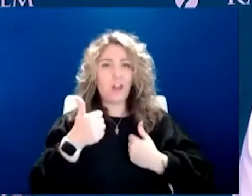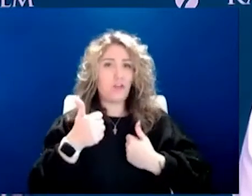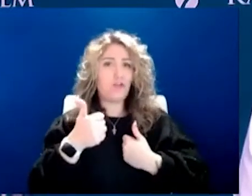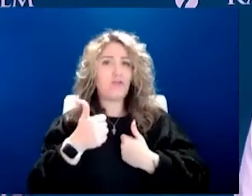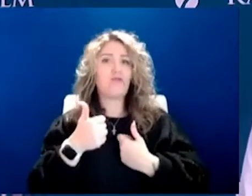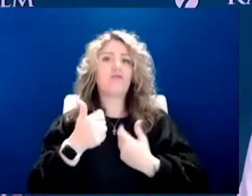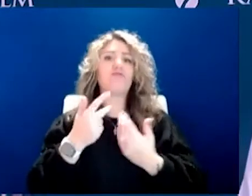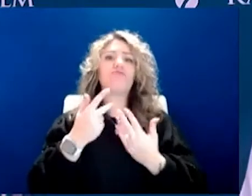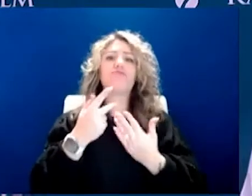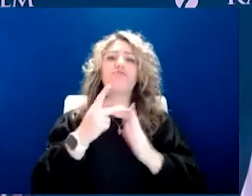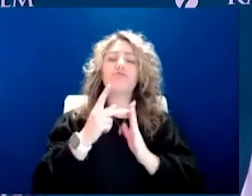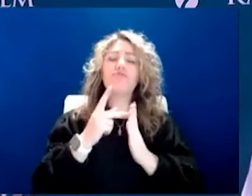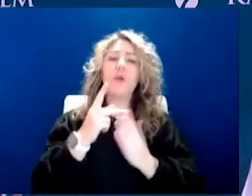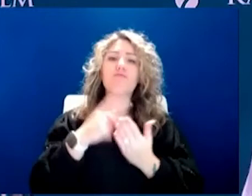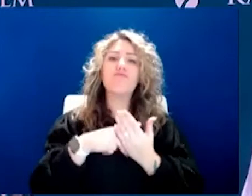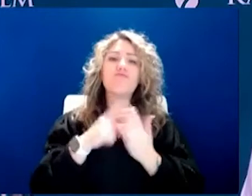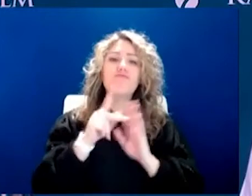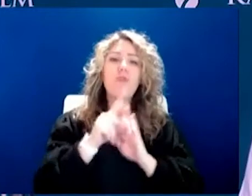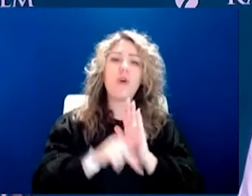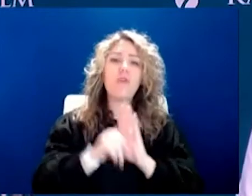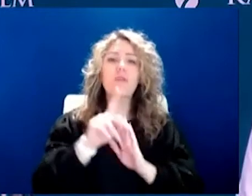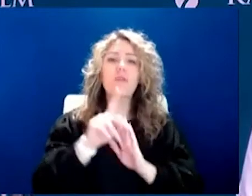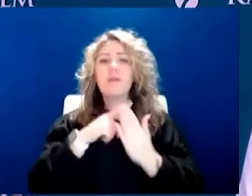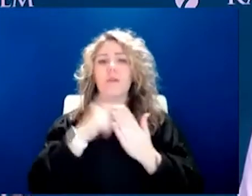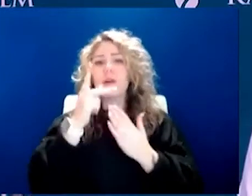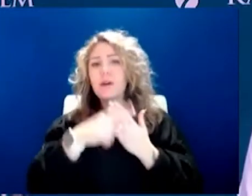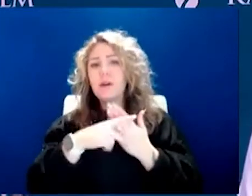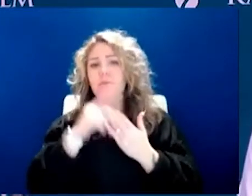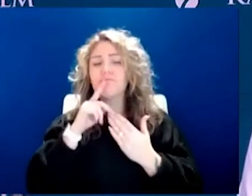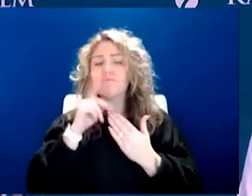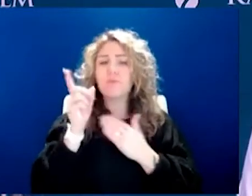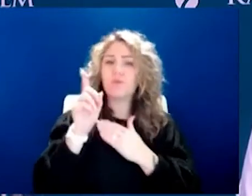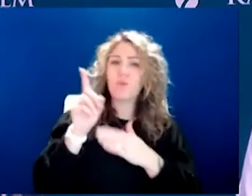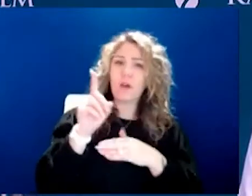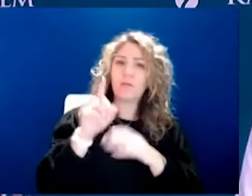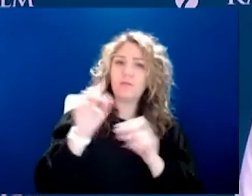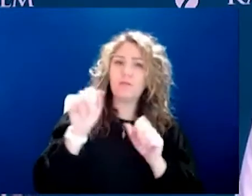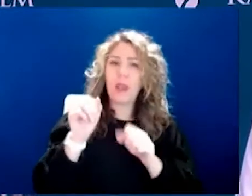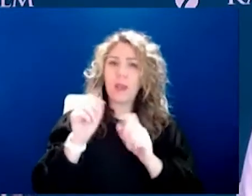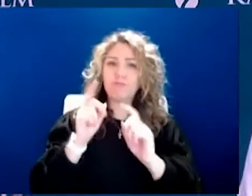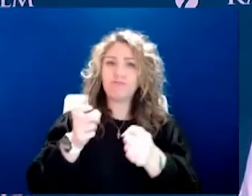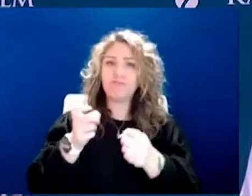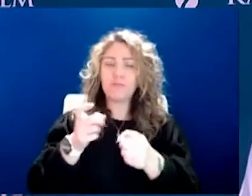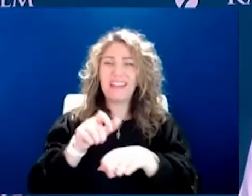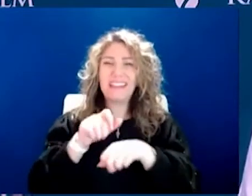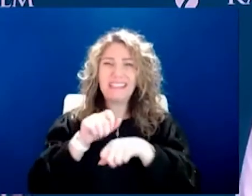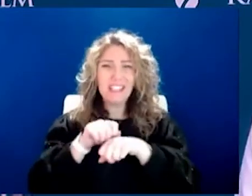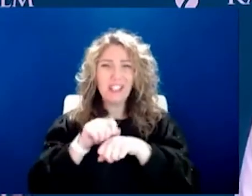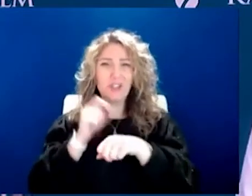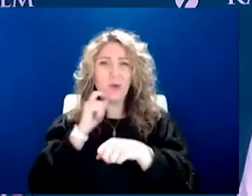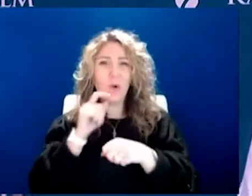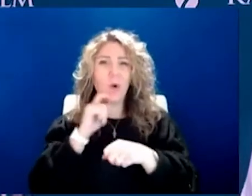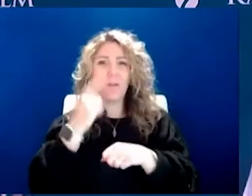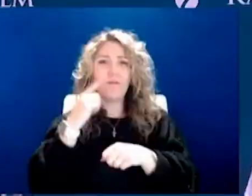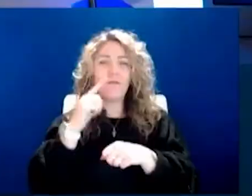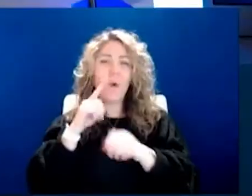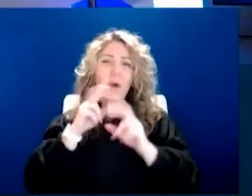donations for research or other programs. So that's something that families could talk to the transplant programs